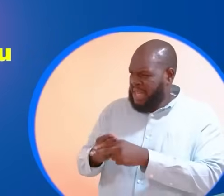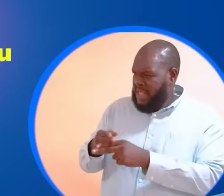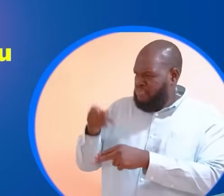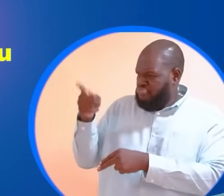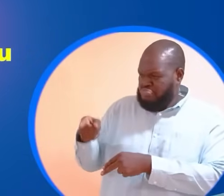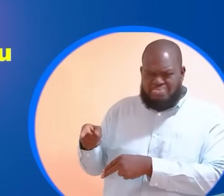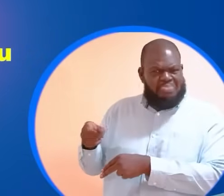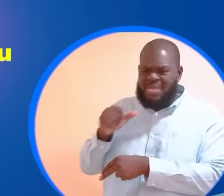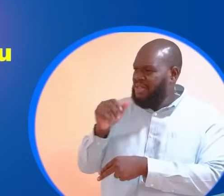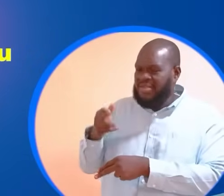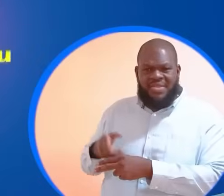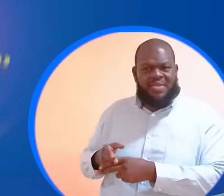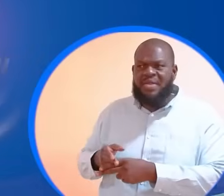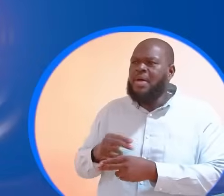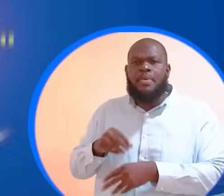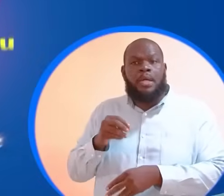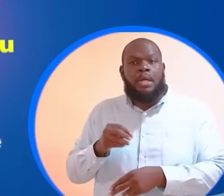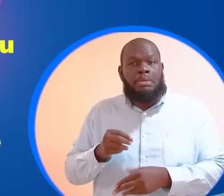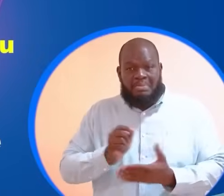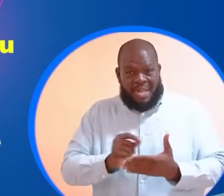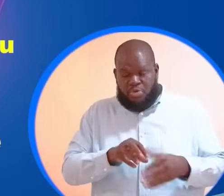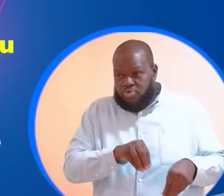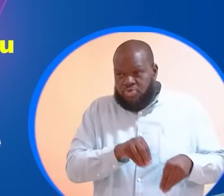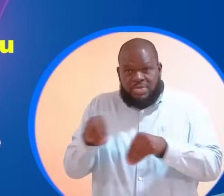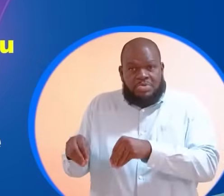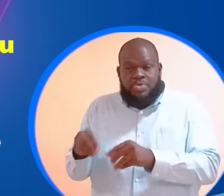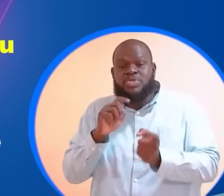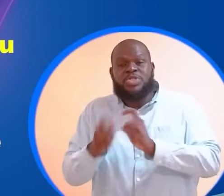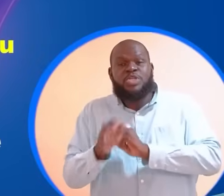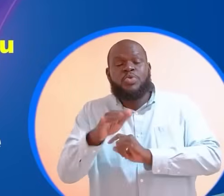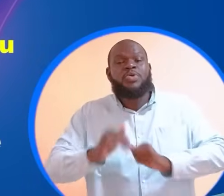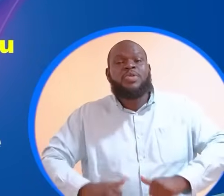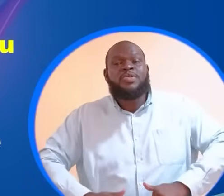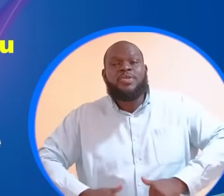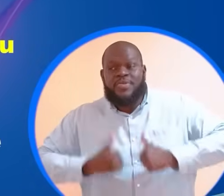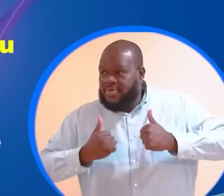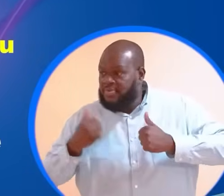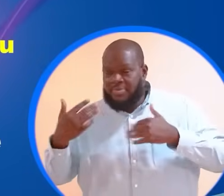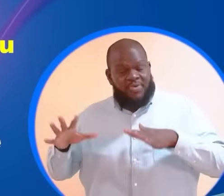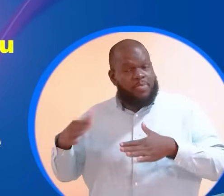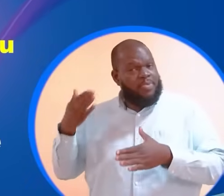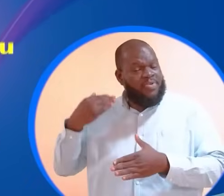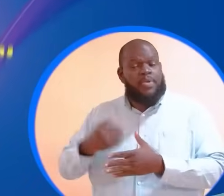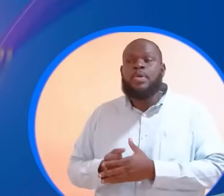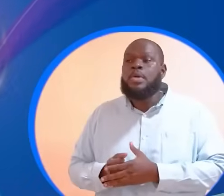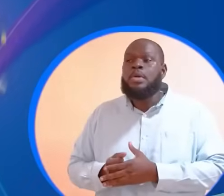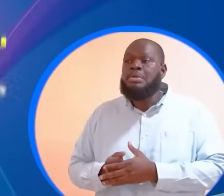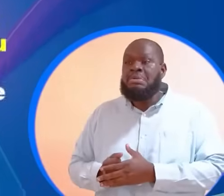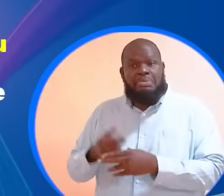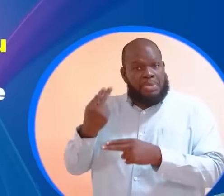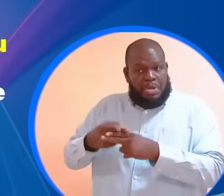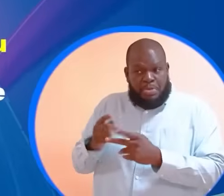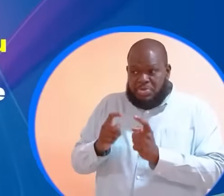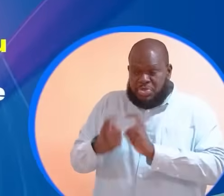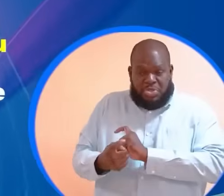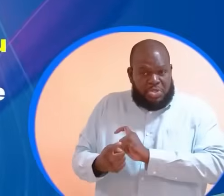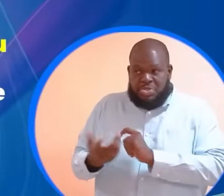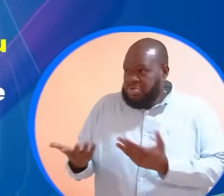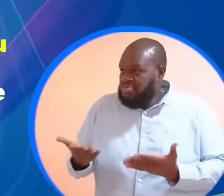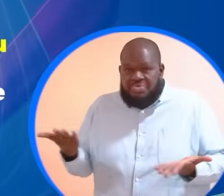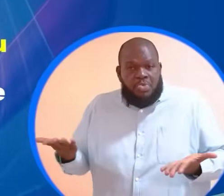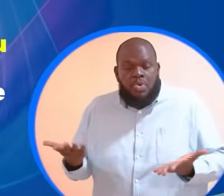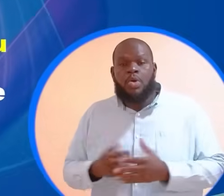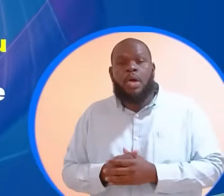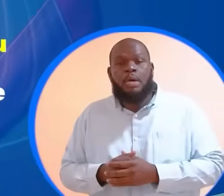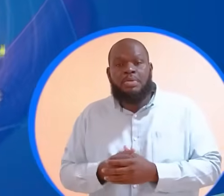if your name is not on the PLE. Apply for a transfer if you have changed your address since you were registered. Apply for a name change